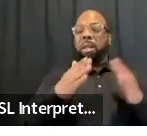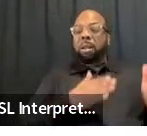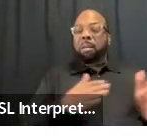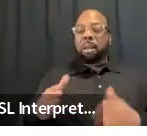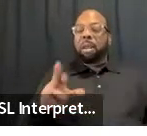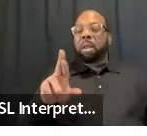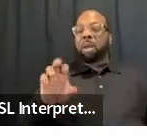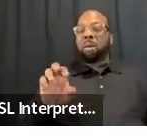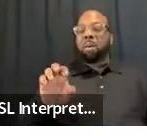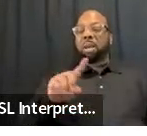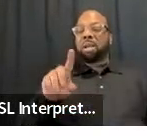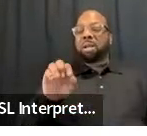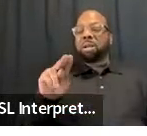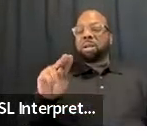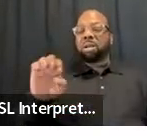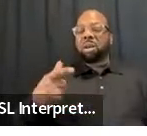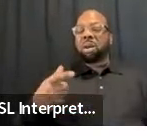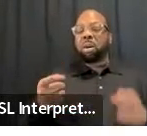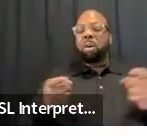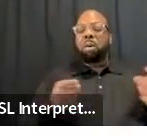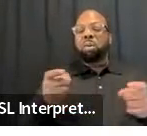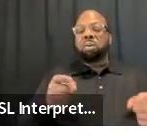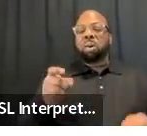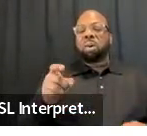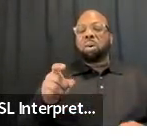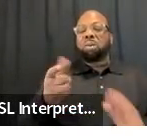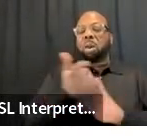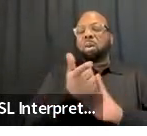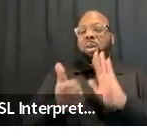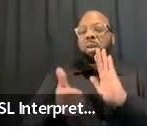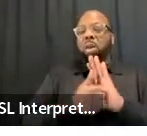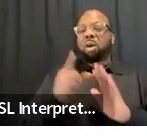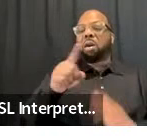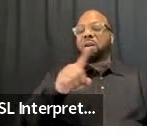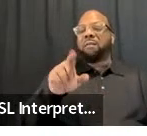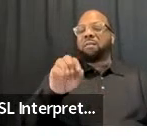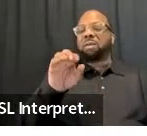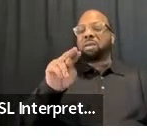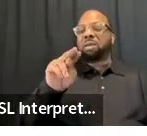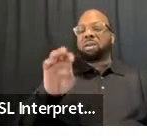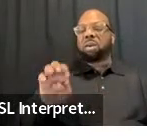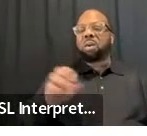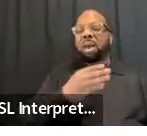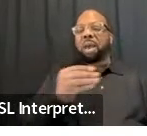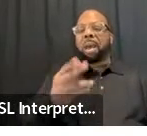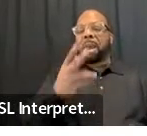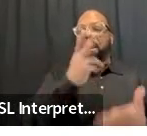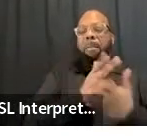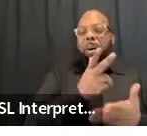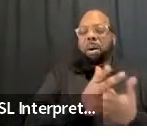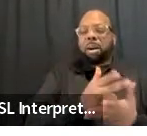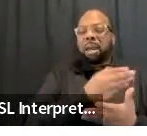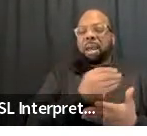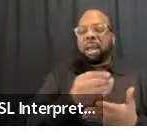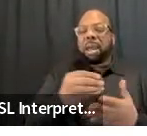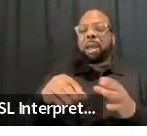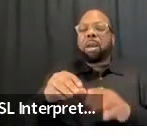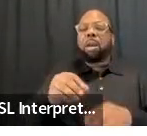regulates the zoning lot. Therefore, we regulate off-street parking and off-street charging allowances.